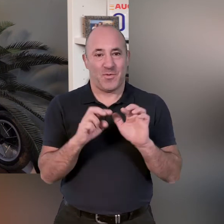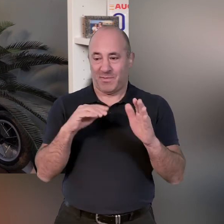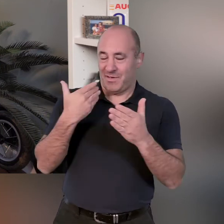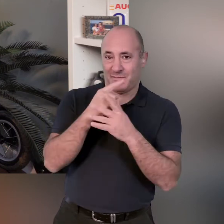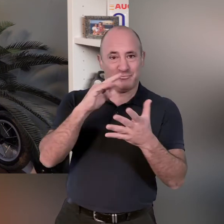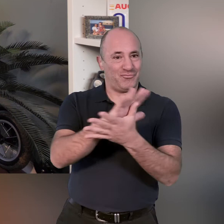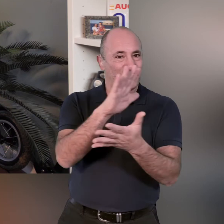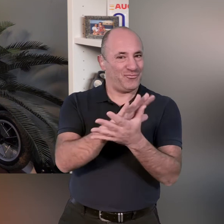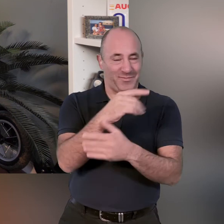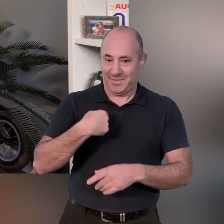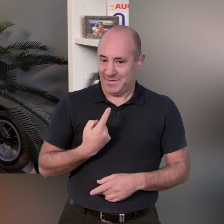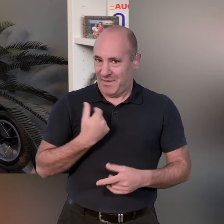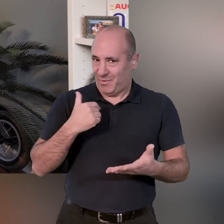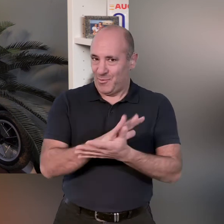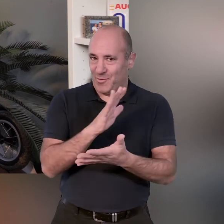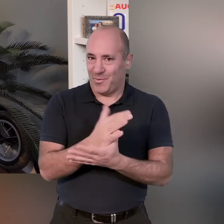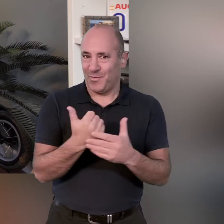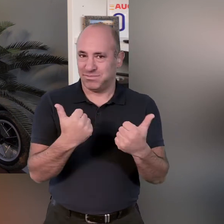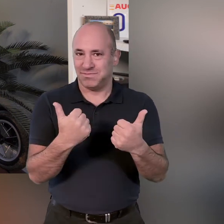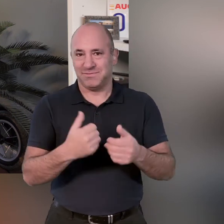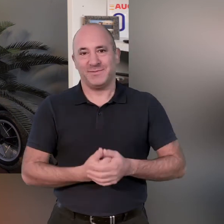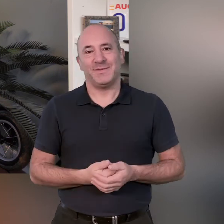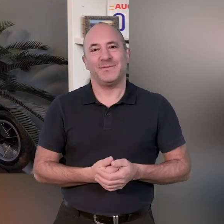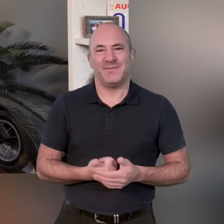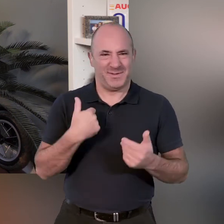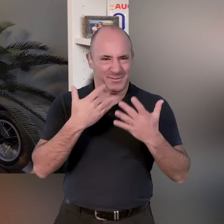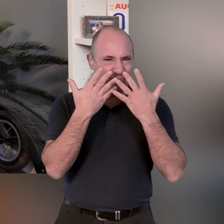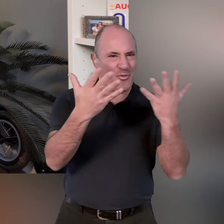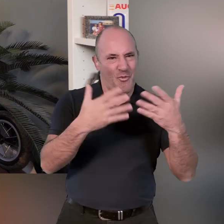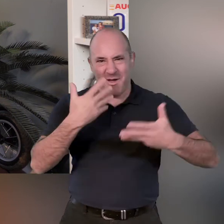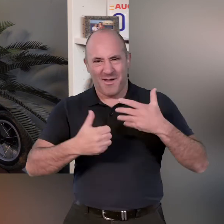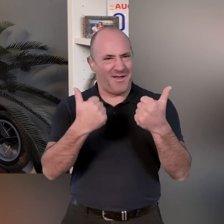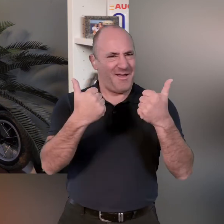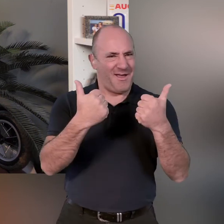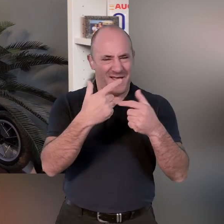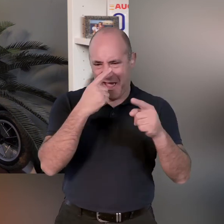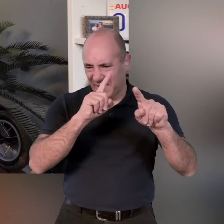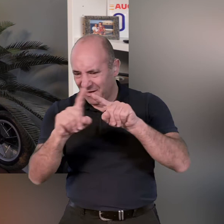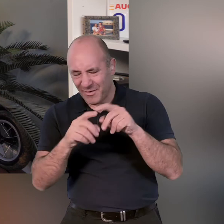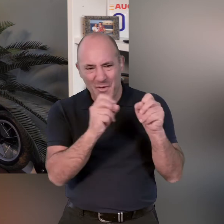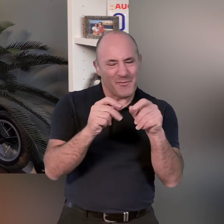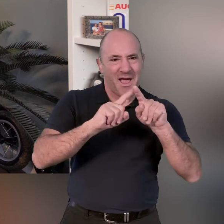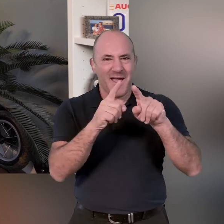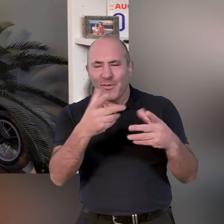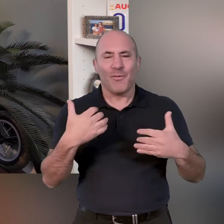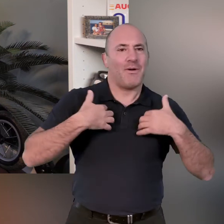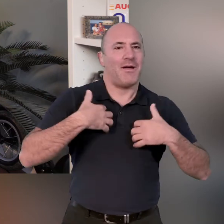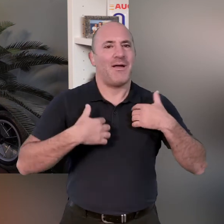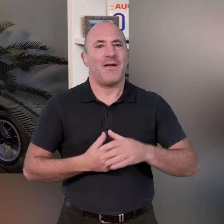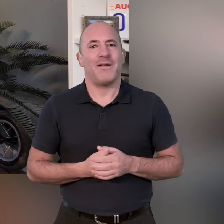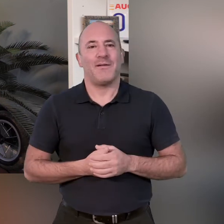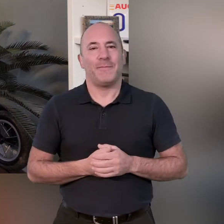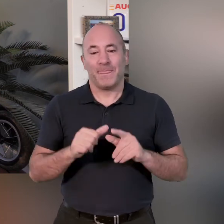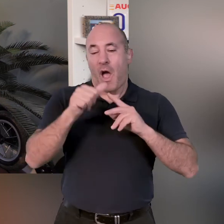you've enjoyed it so far, guys. I certainly have. It's great to show you this stuff, to show you how you can do different things. And we'll do a little bit of